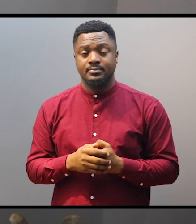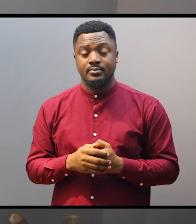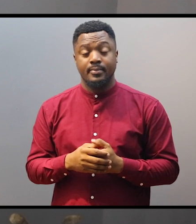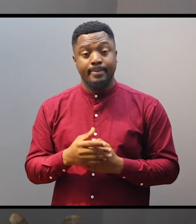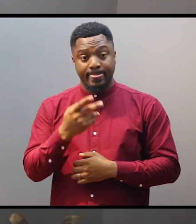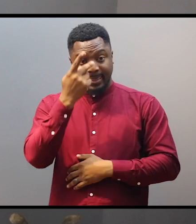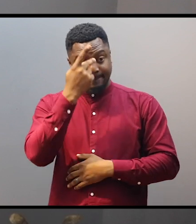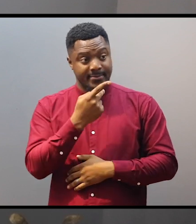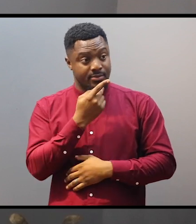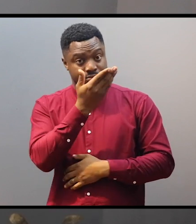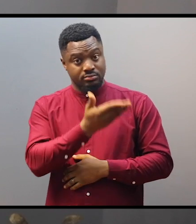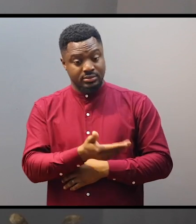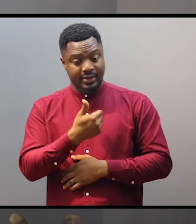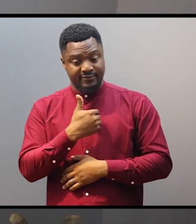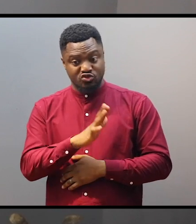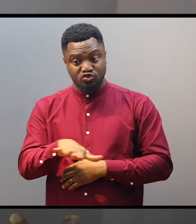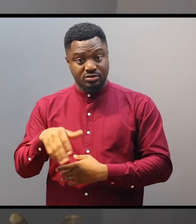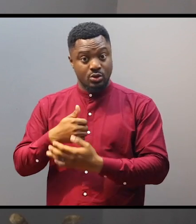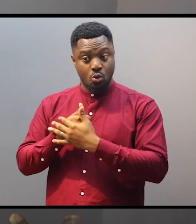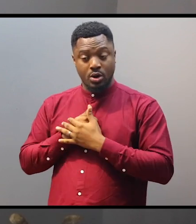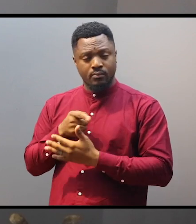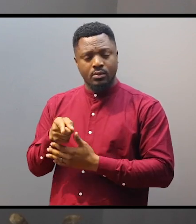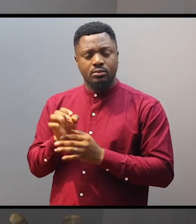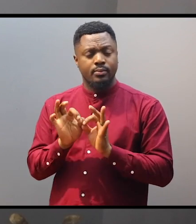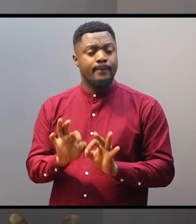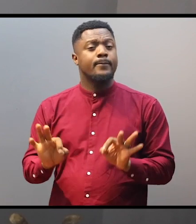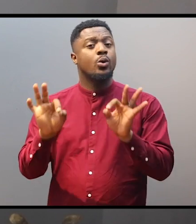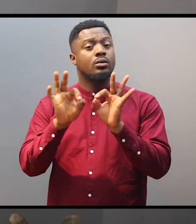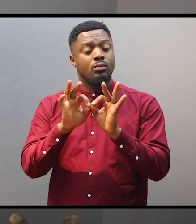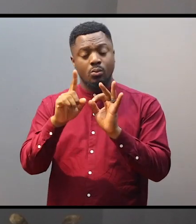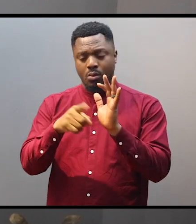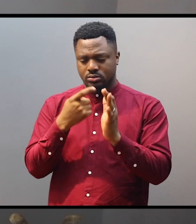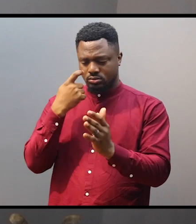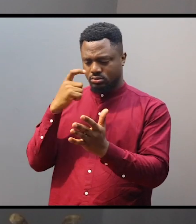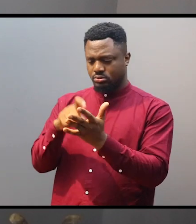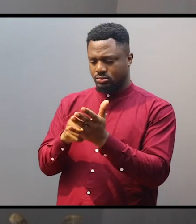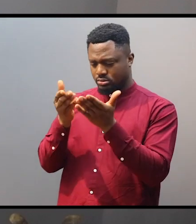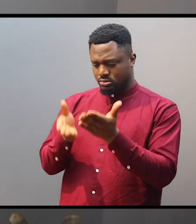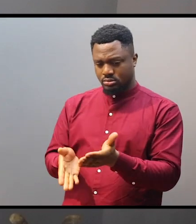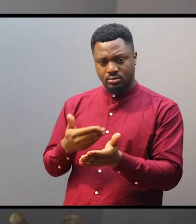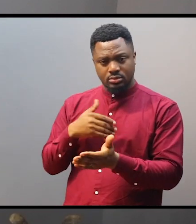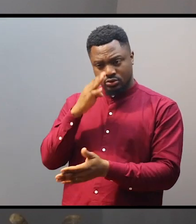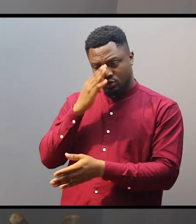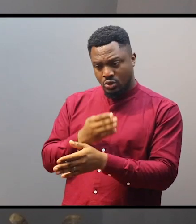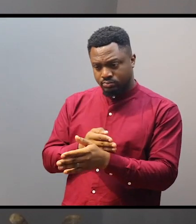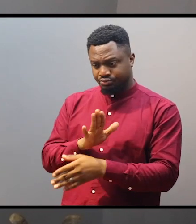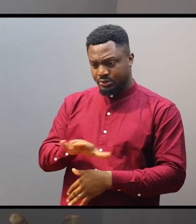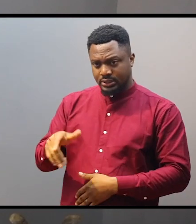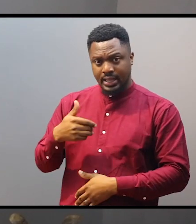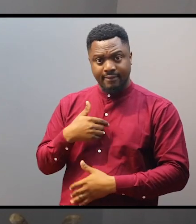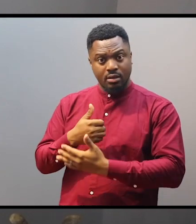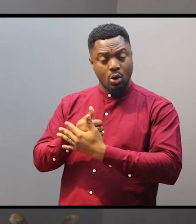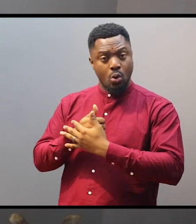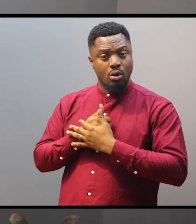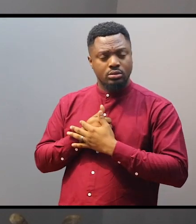For parents with children with autism, it is important that once you see signs that are suggestive,